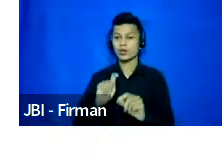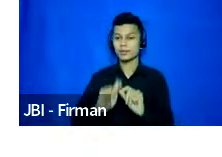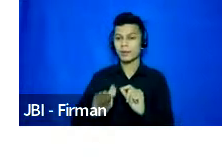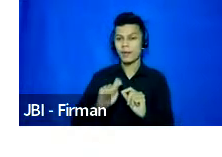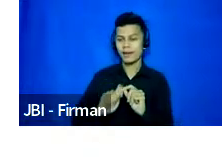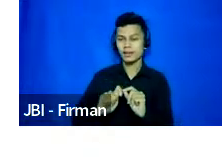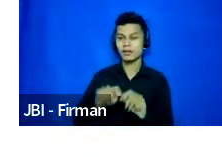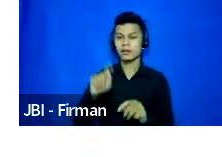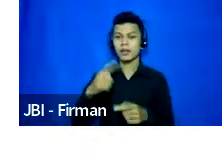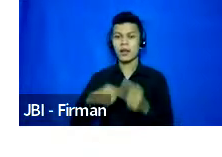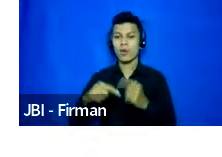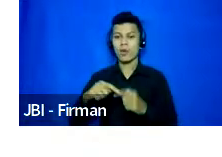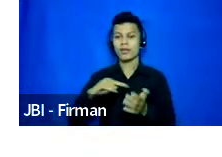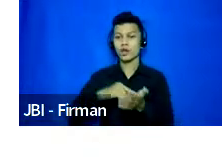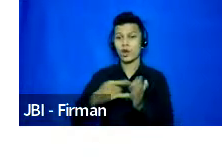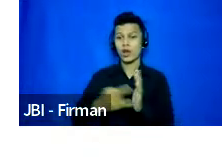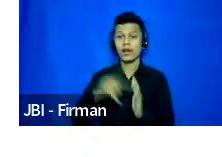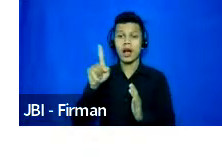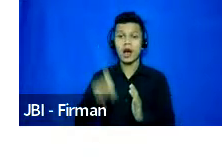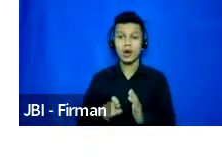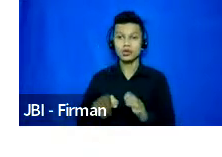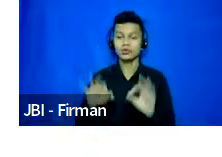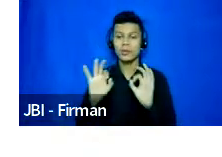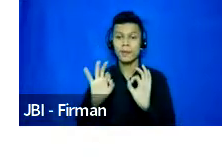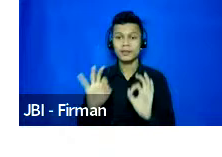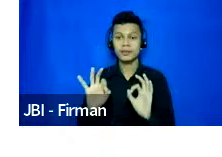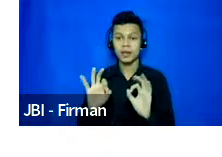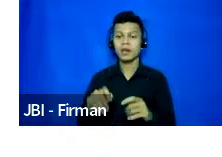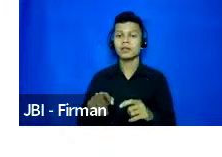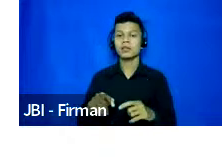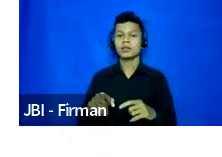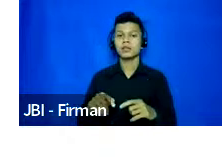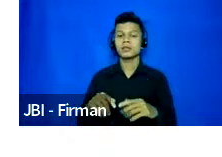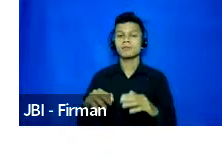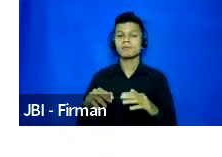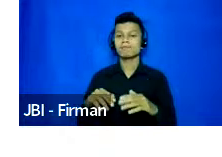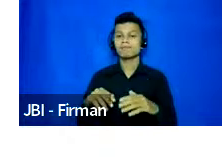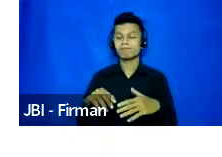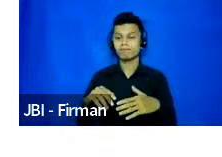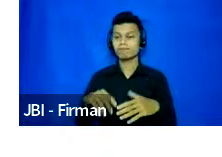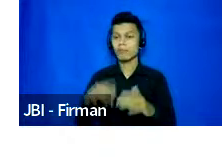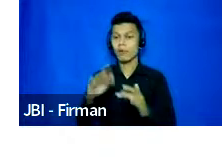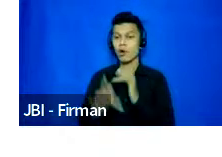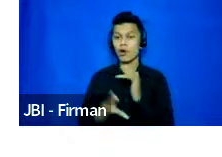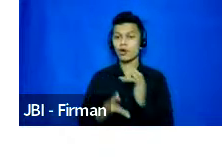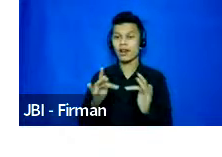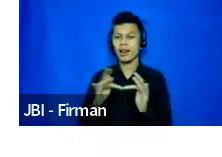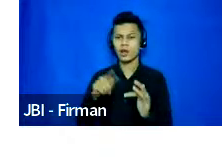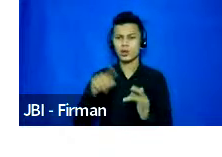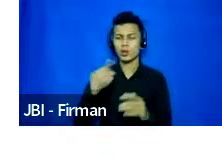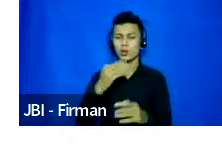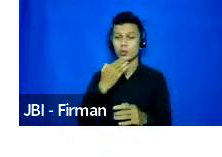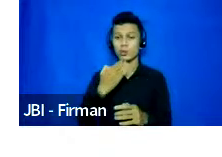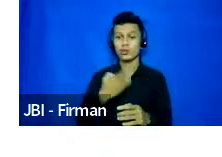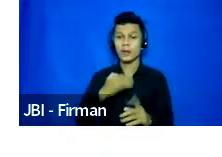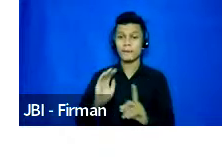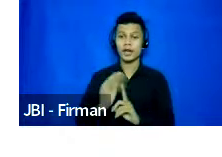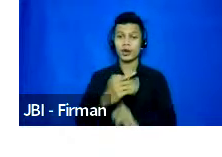the online architecture also have a strong privacy protections for users. The